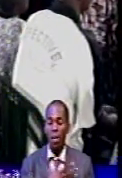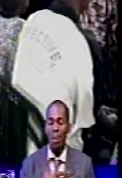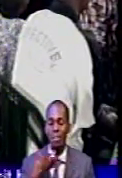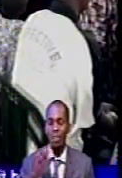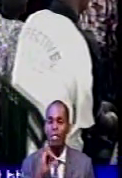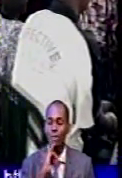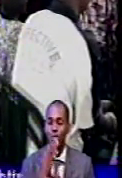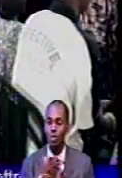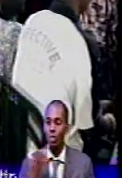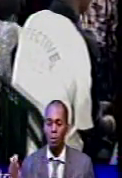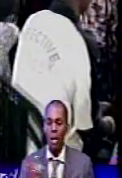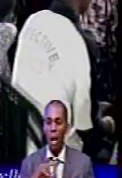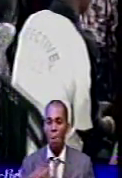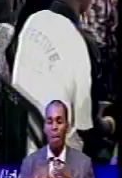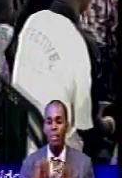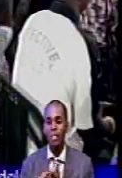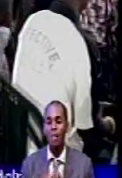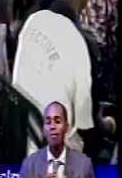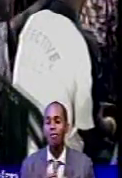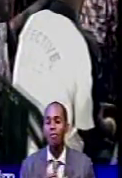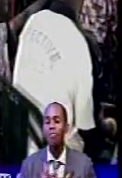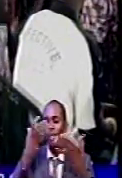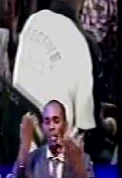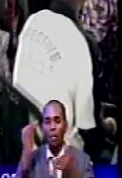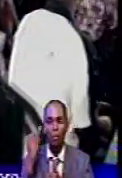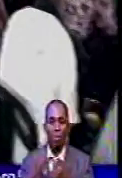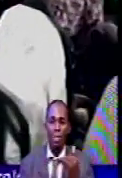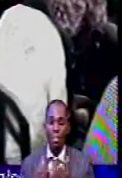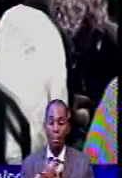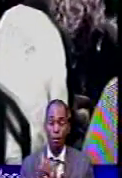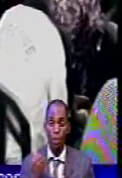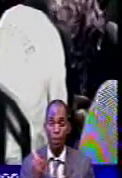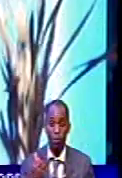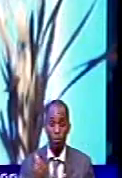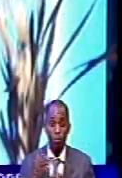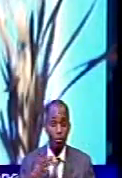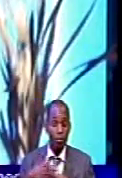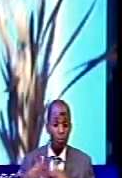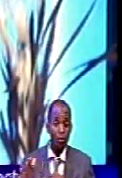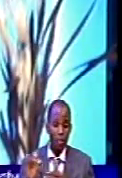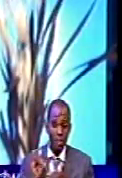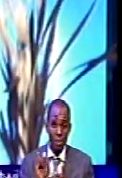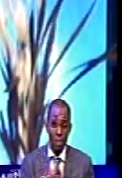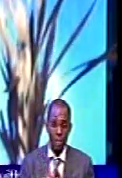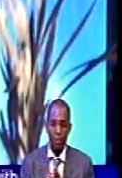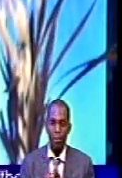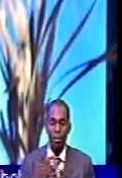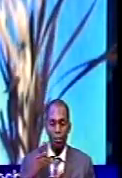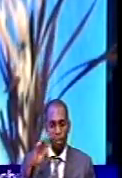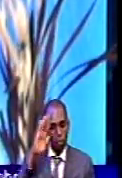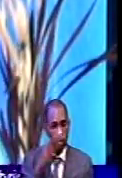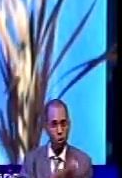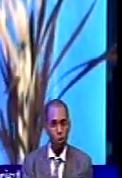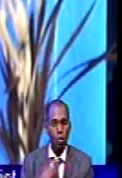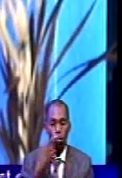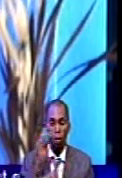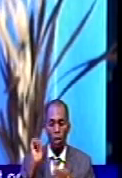pain instantaneously disappeared. Praise the Lord. We now return to the state